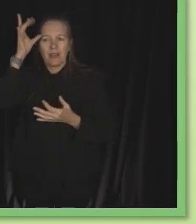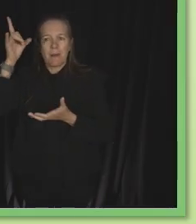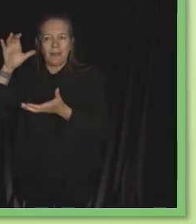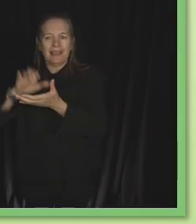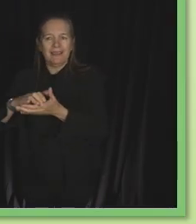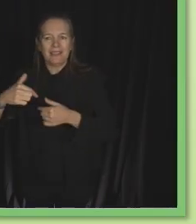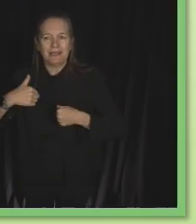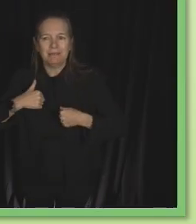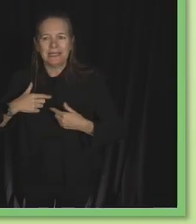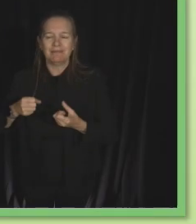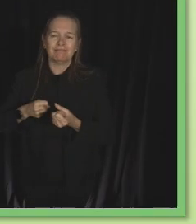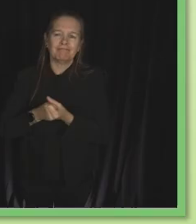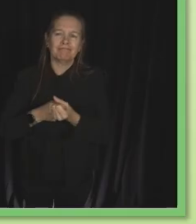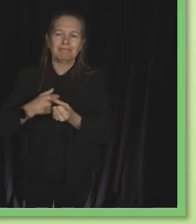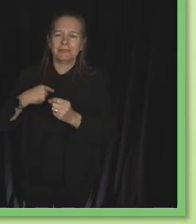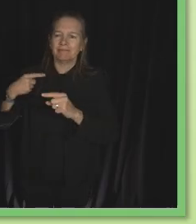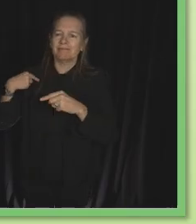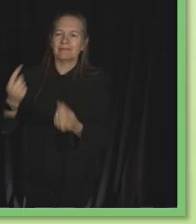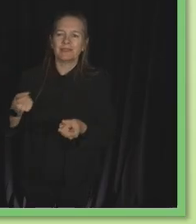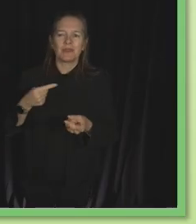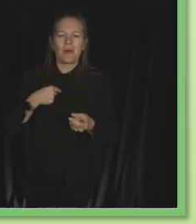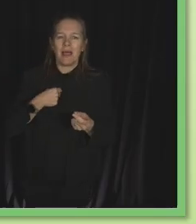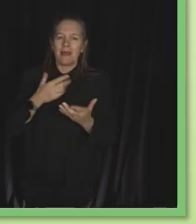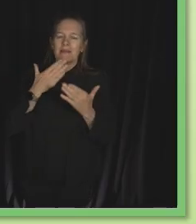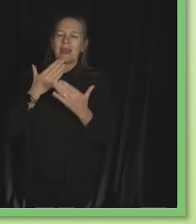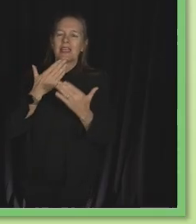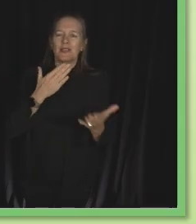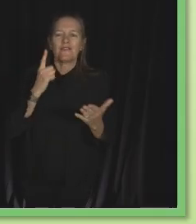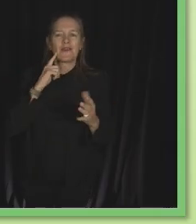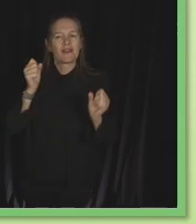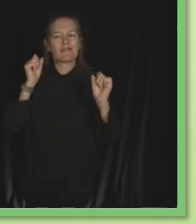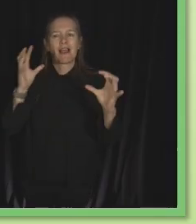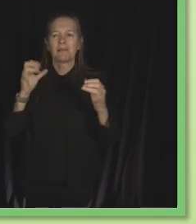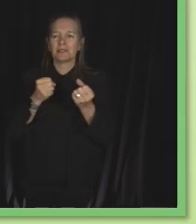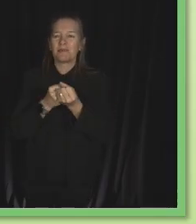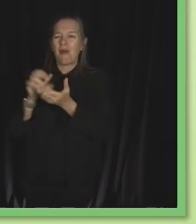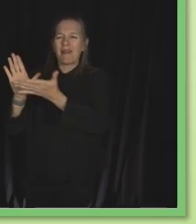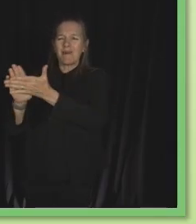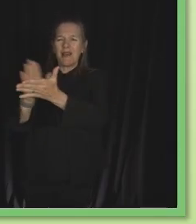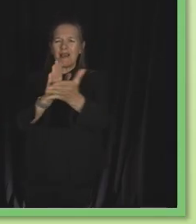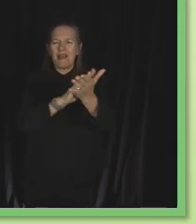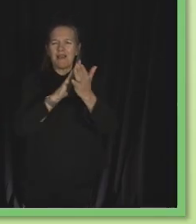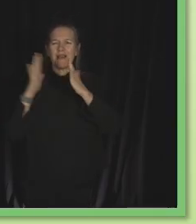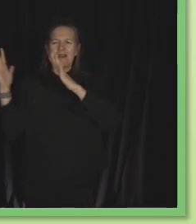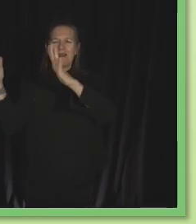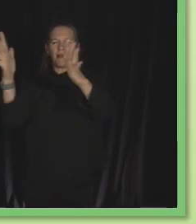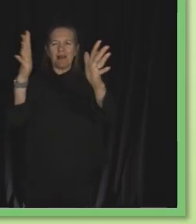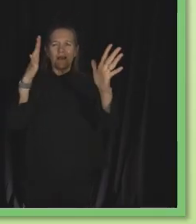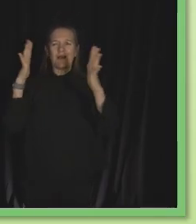so grateful for the incredible support system around me.